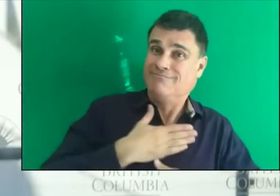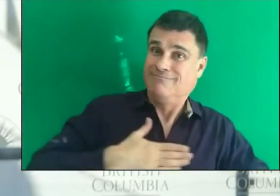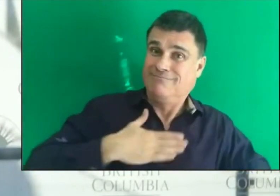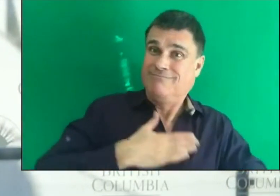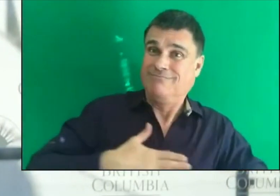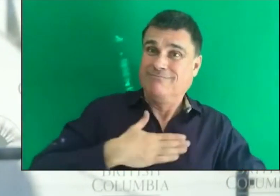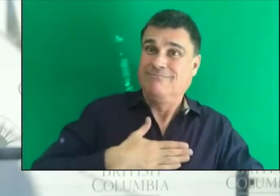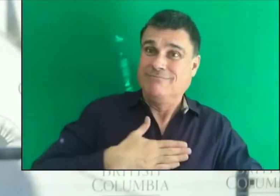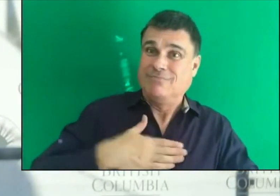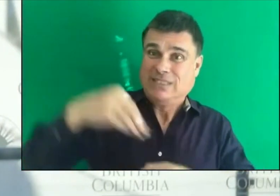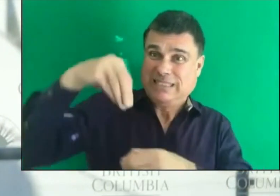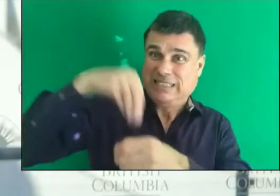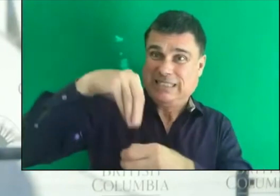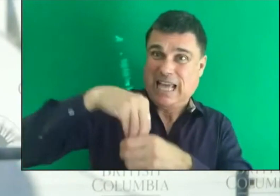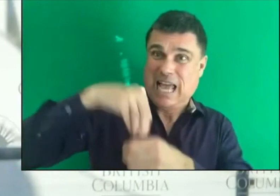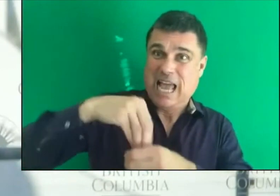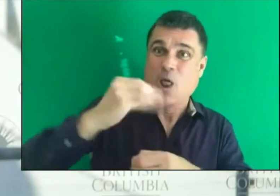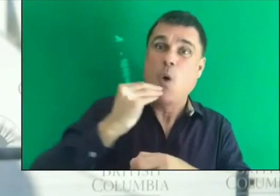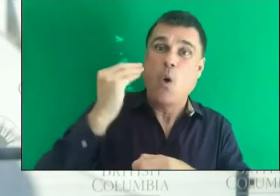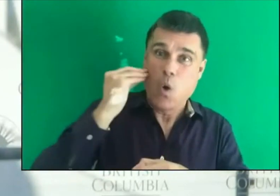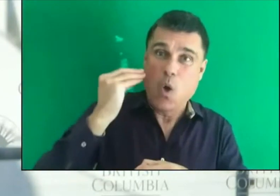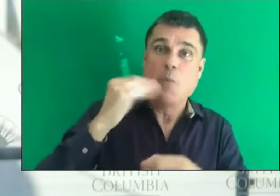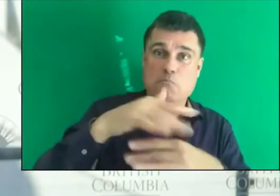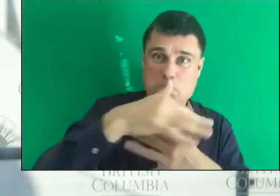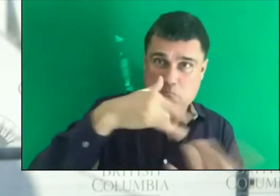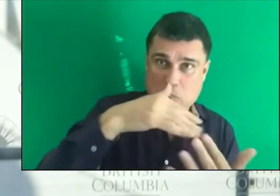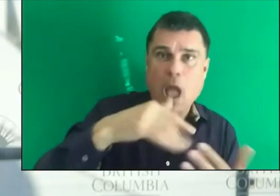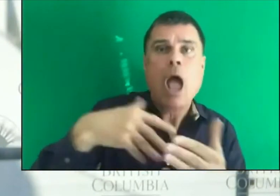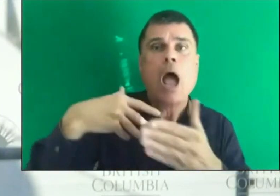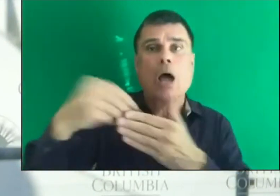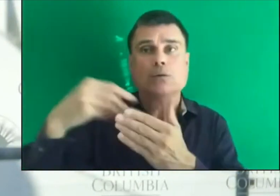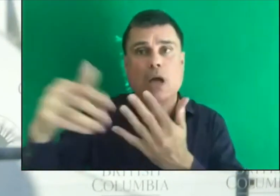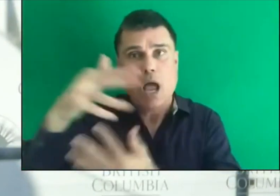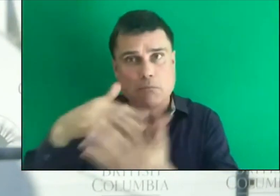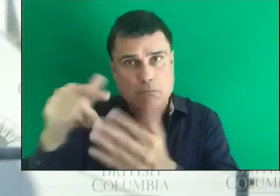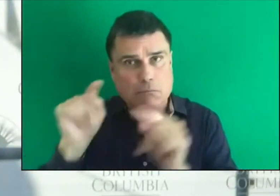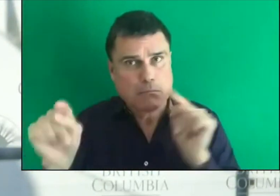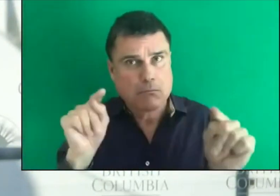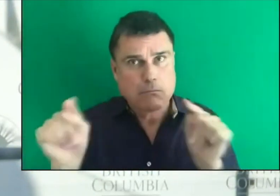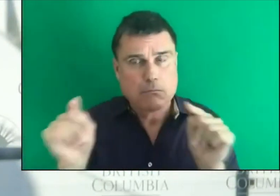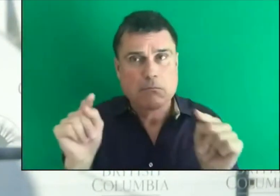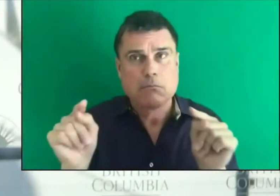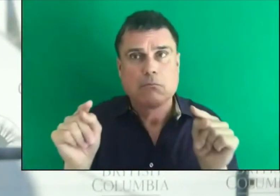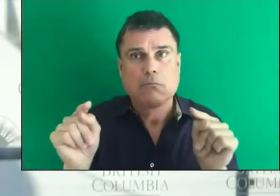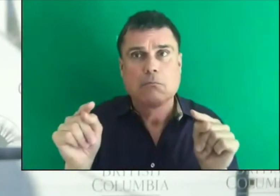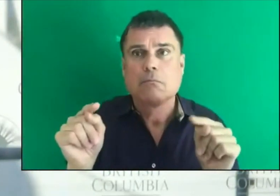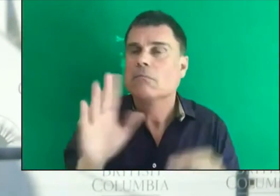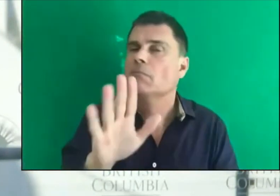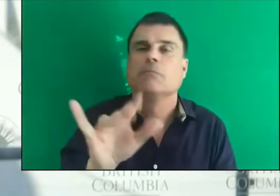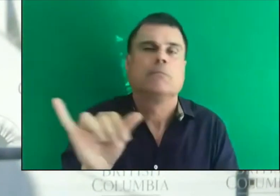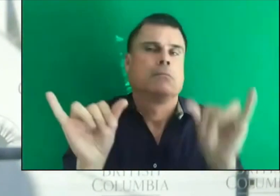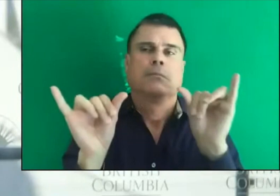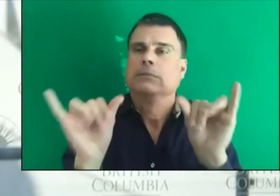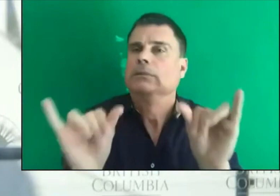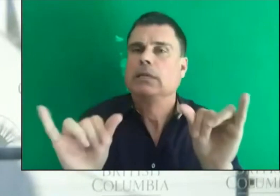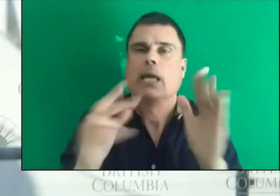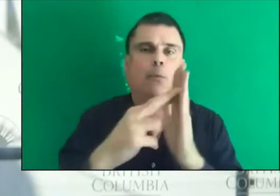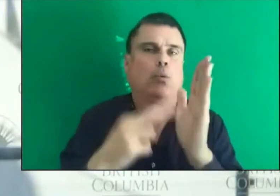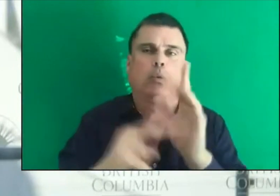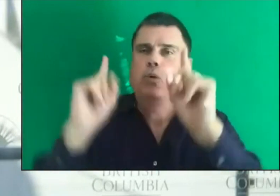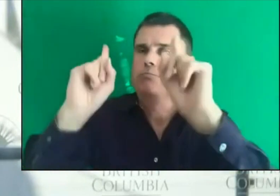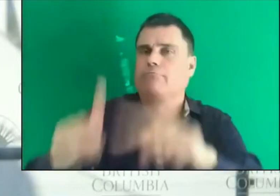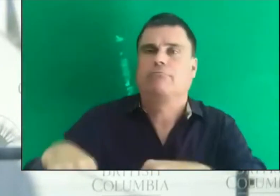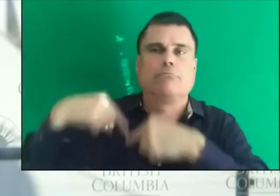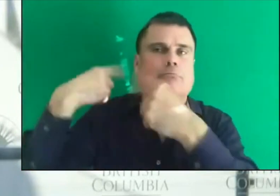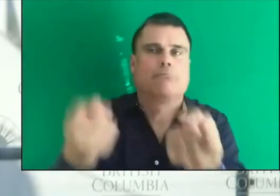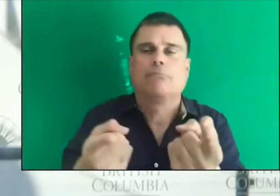following those safety plans, because when we follow those, they work. So we're not adding additional measures there. And I'm